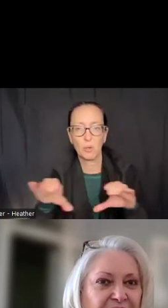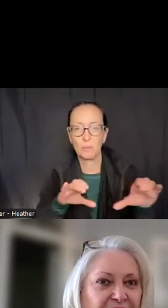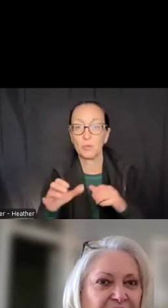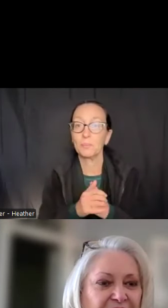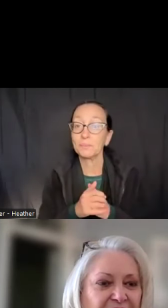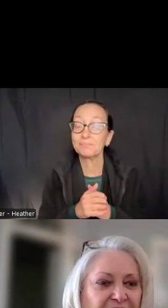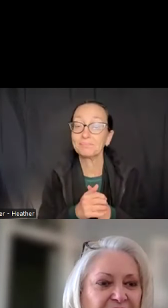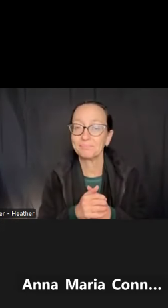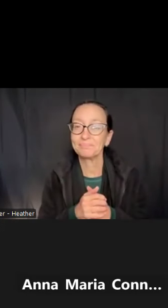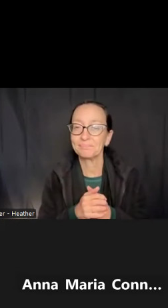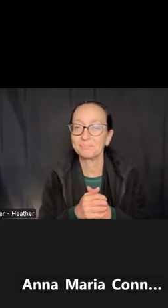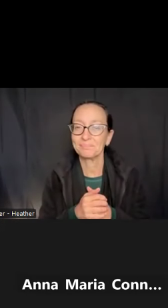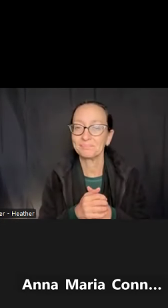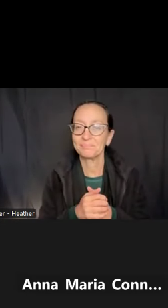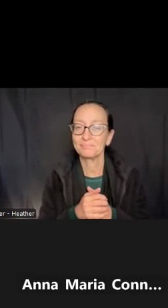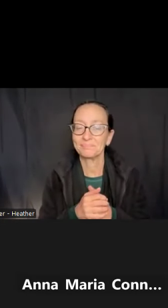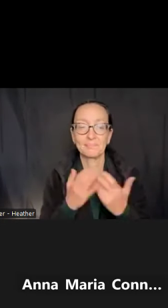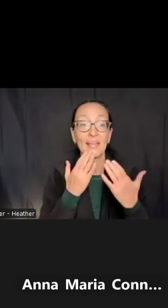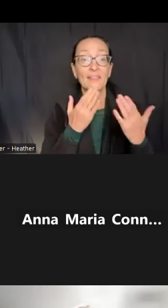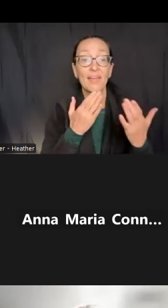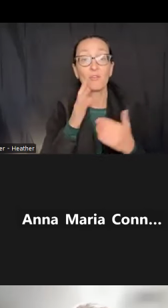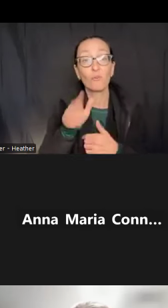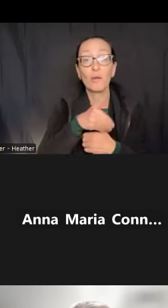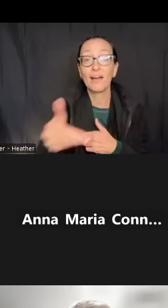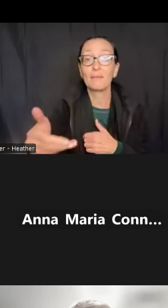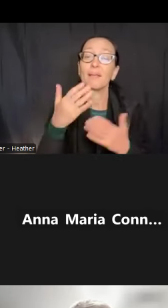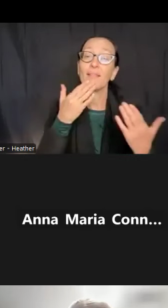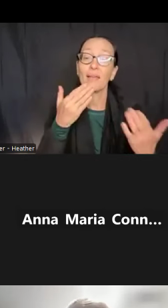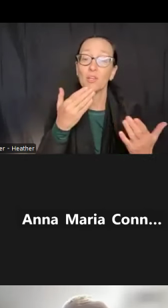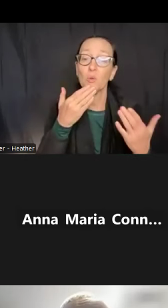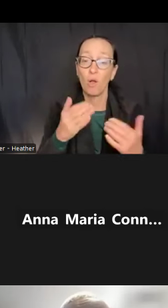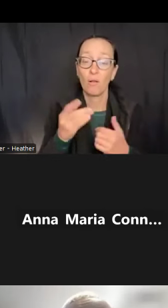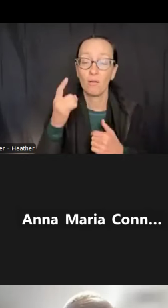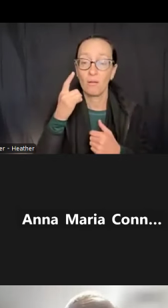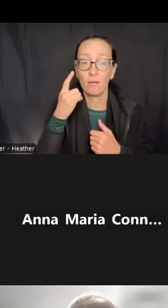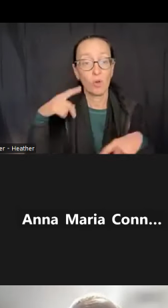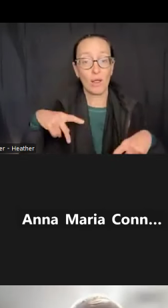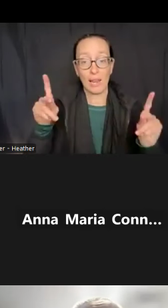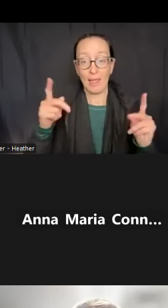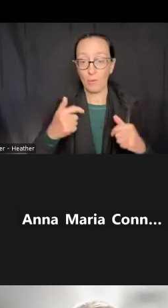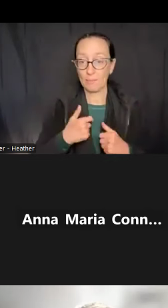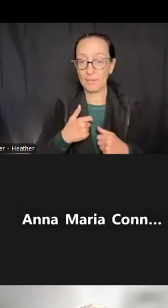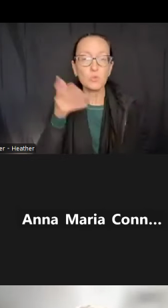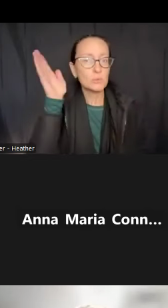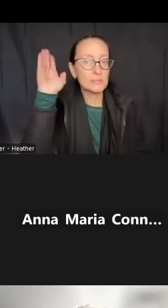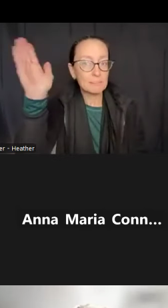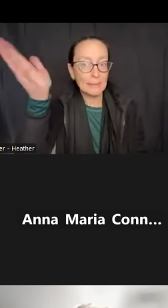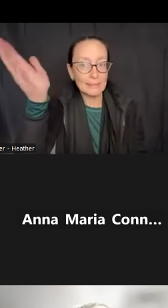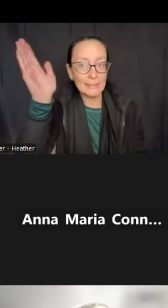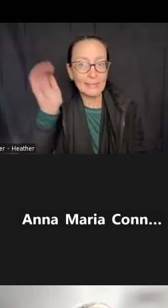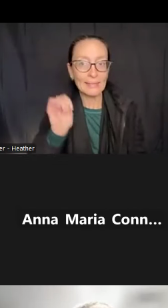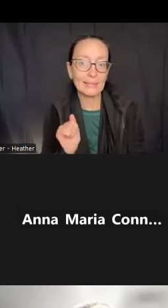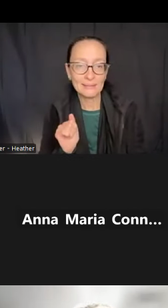Thank you, Maria, for inviting me, and thank you all for allowing me to speak.